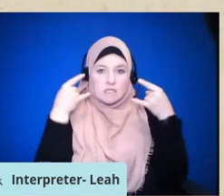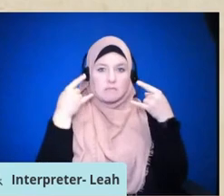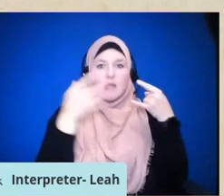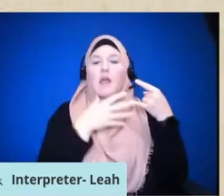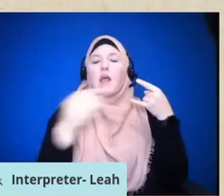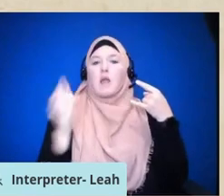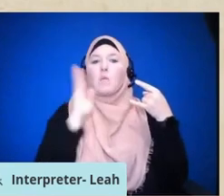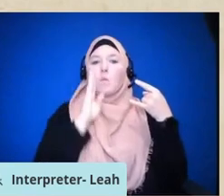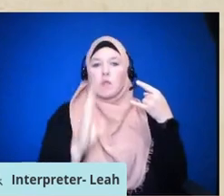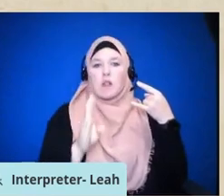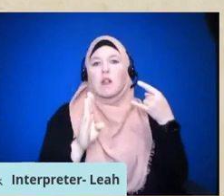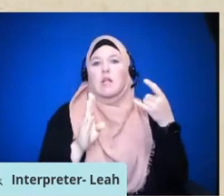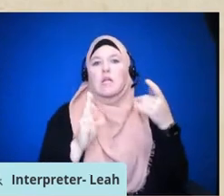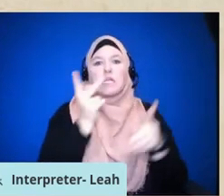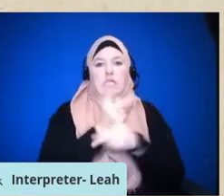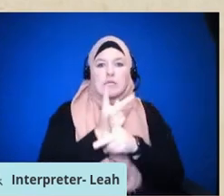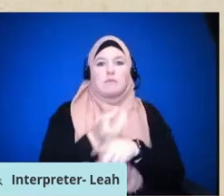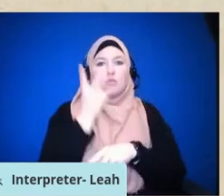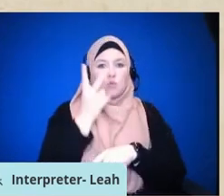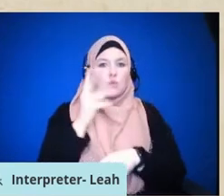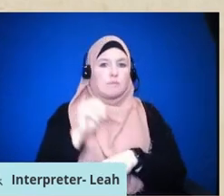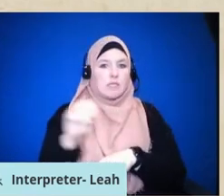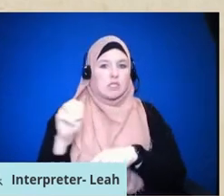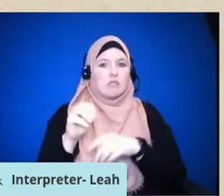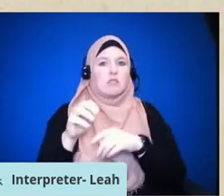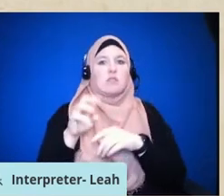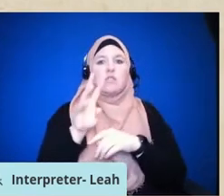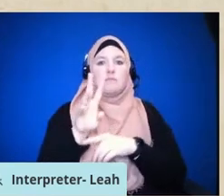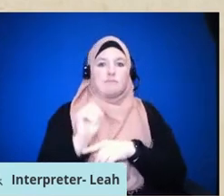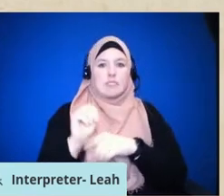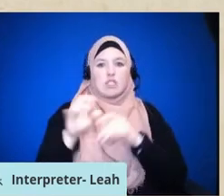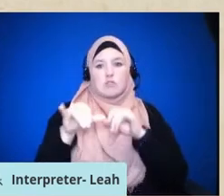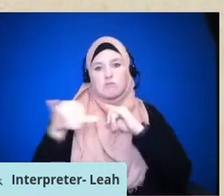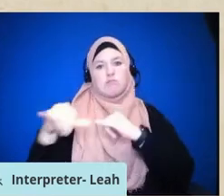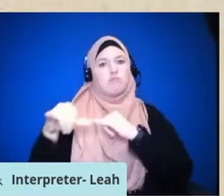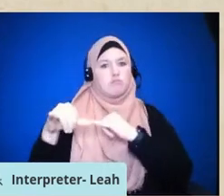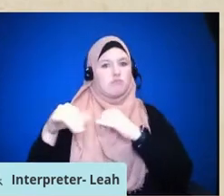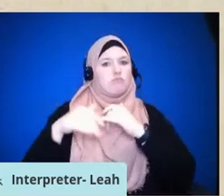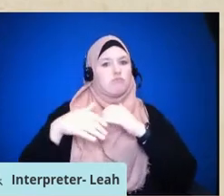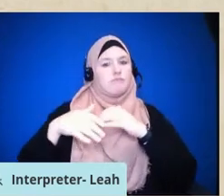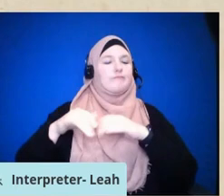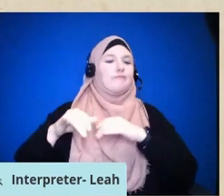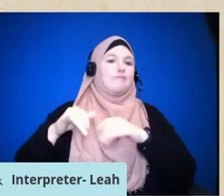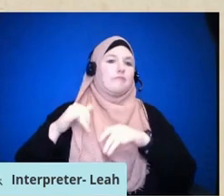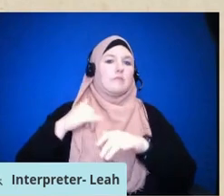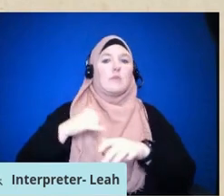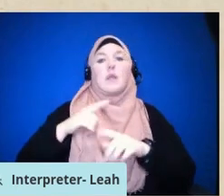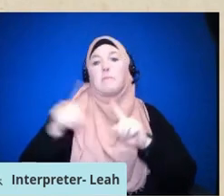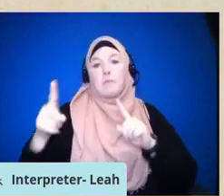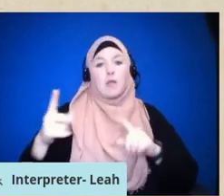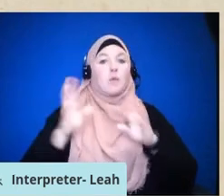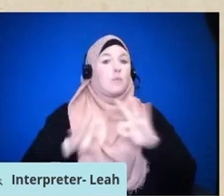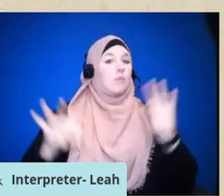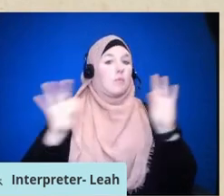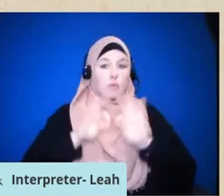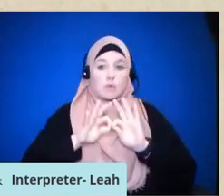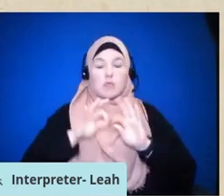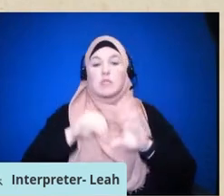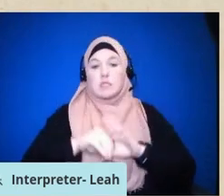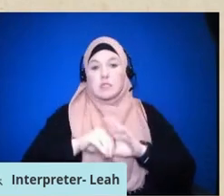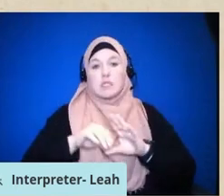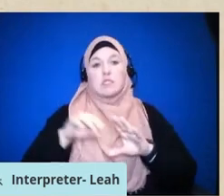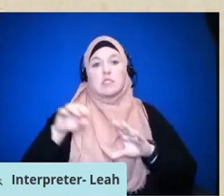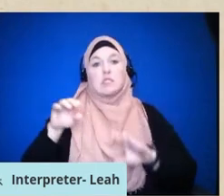keep 2 meter distancing. What is important in this survey is that the result of